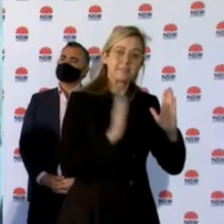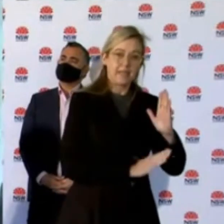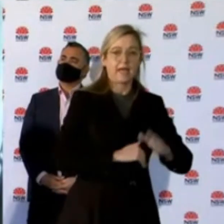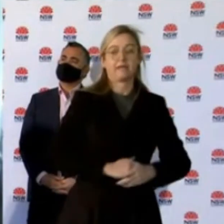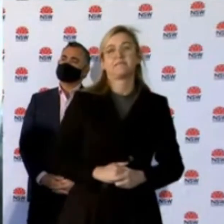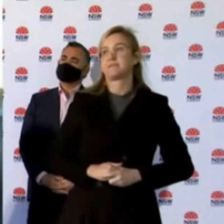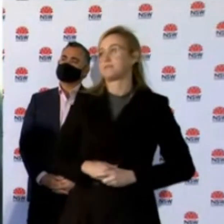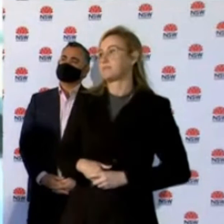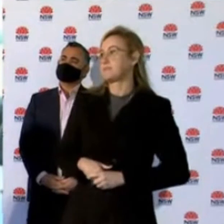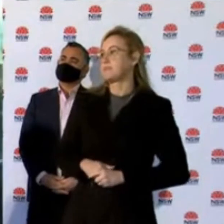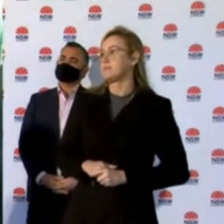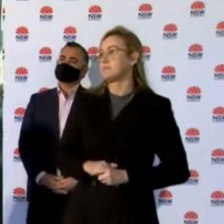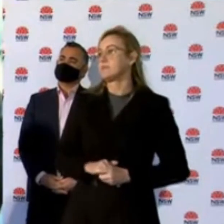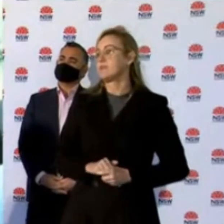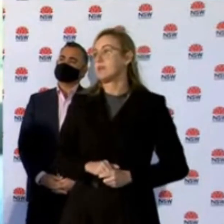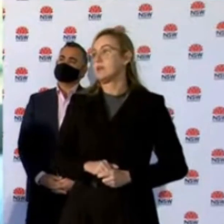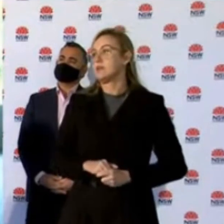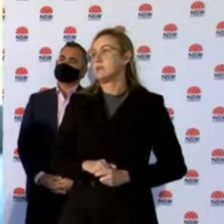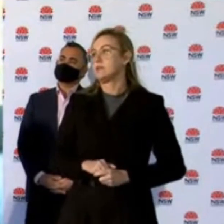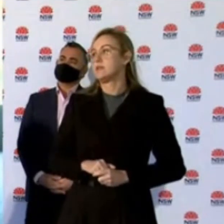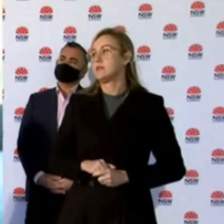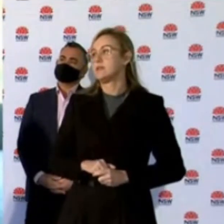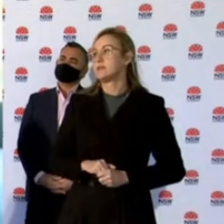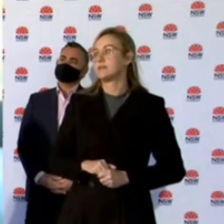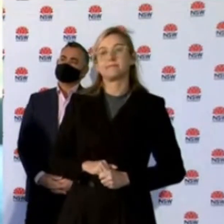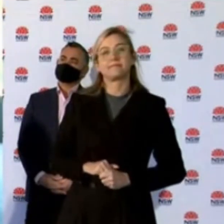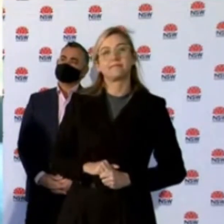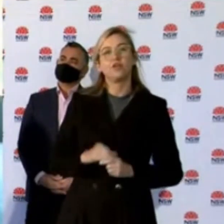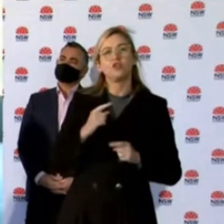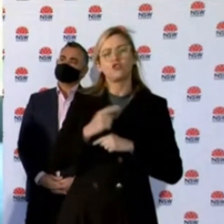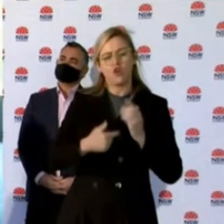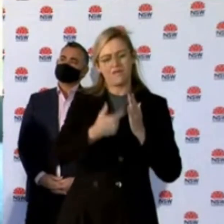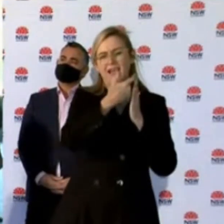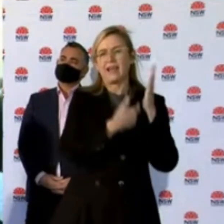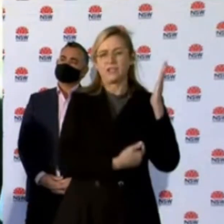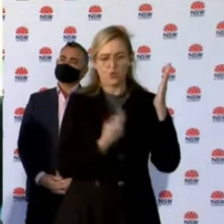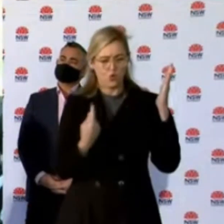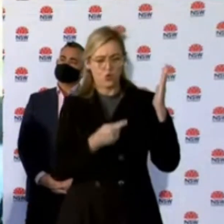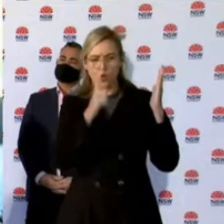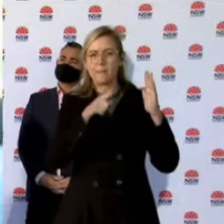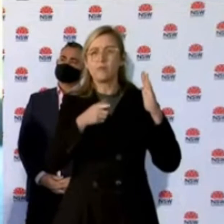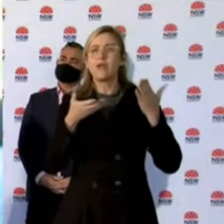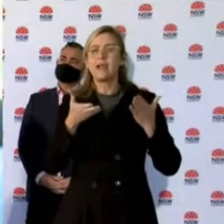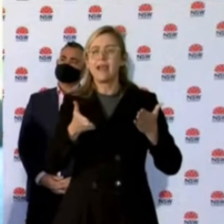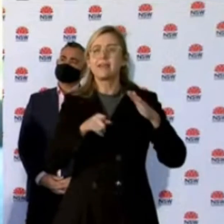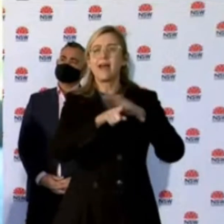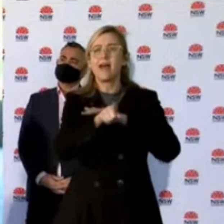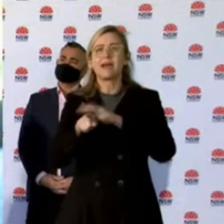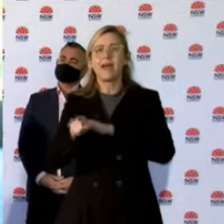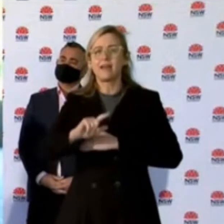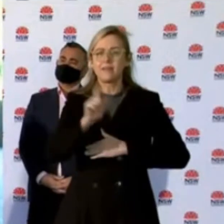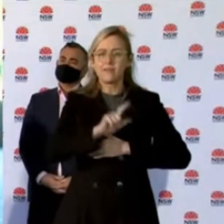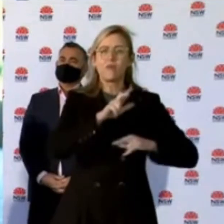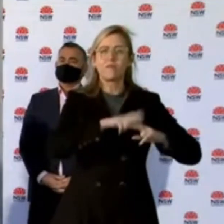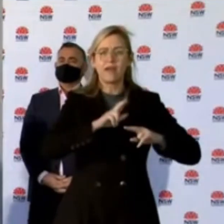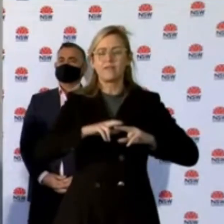list, and that maybe that you're going to have to narrow it in the future. Why not just narrow it from the start and be really tight with this from the start? Well,